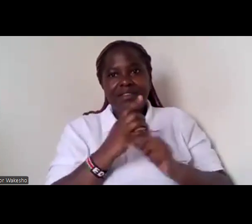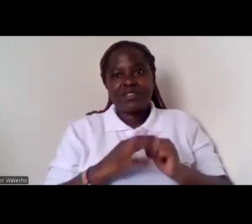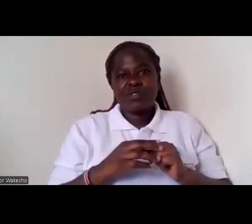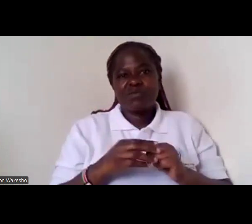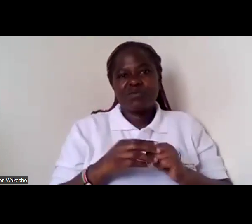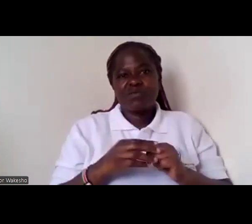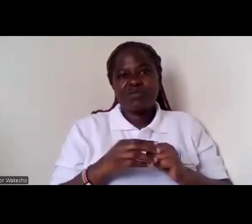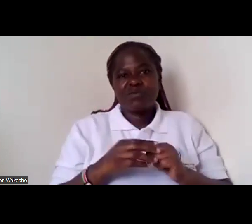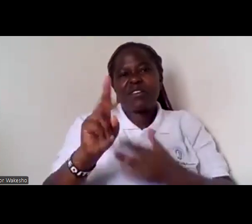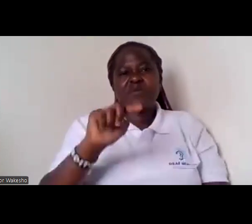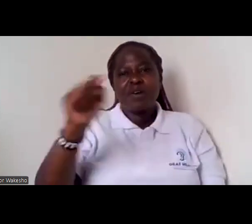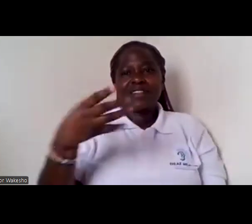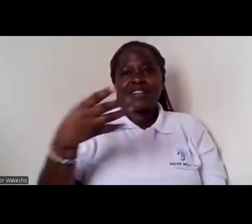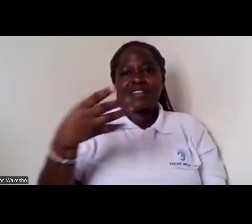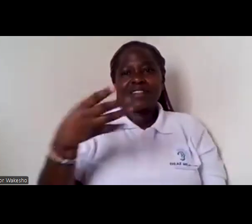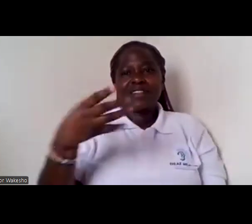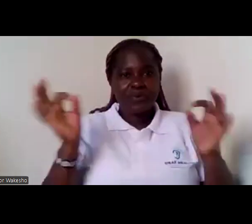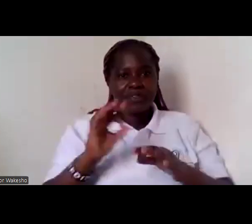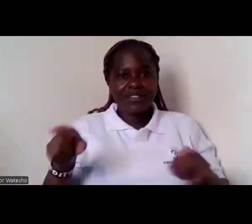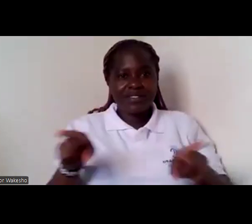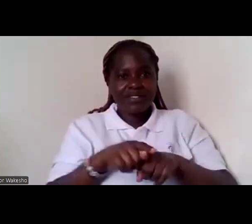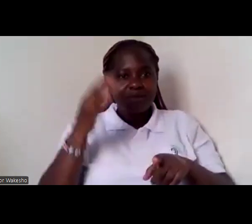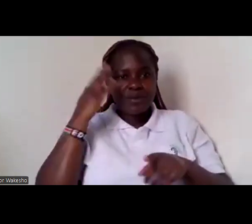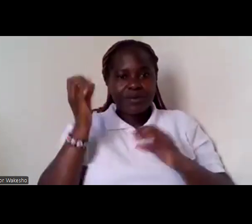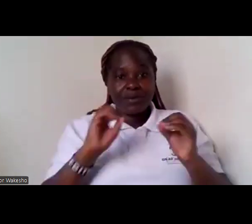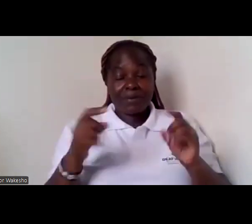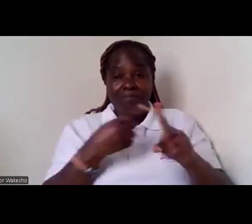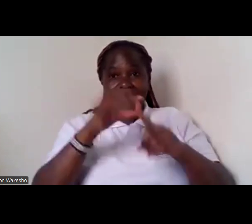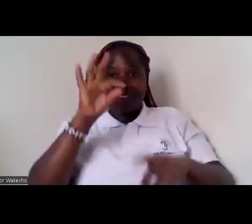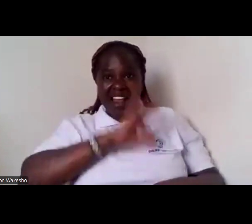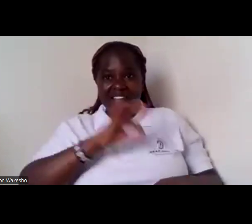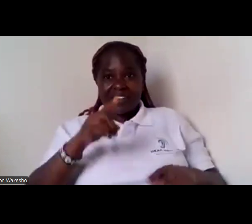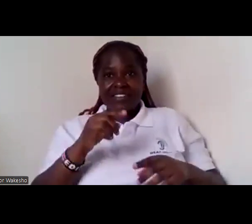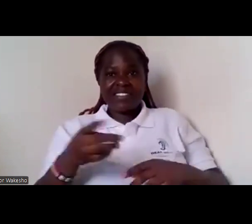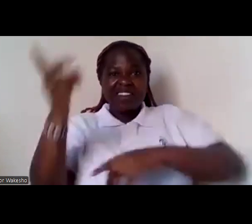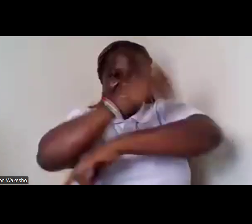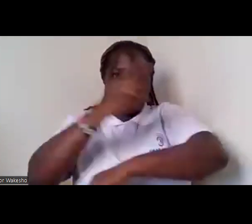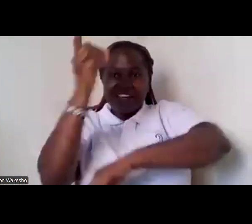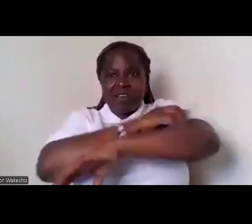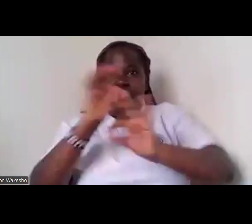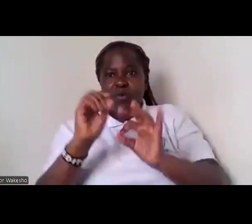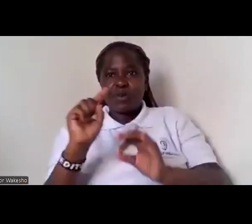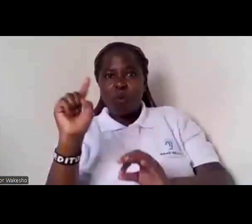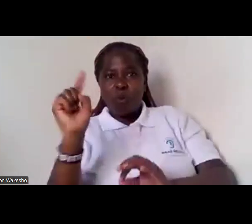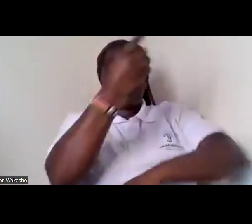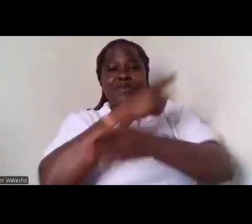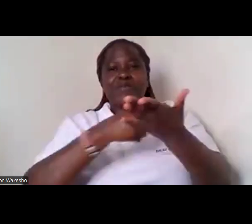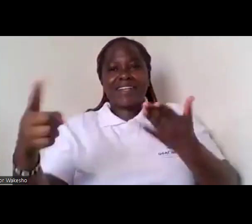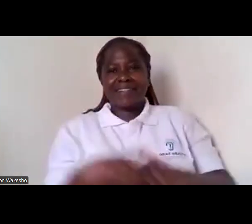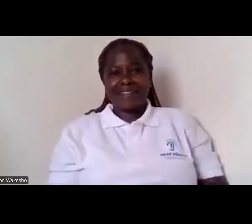And they have the advantage of not having to take it daily. You can be used once a week.